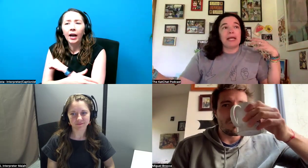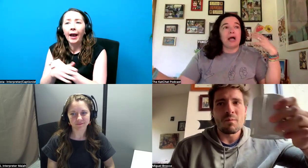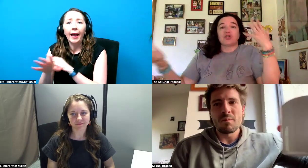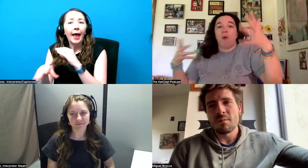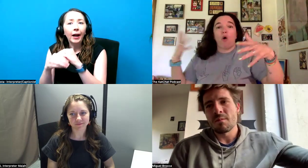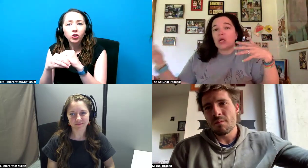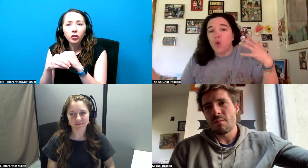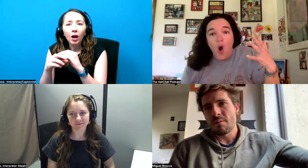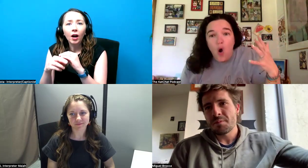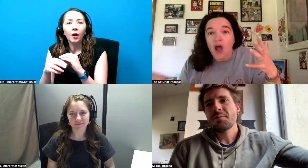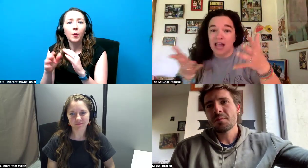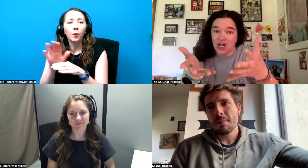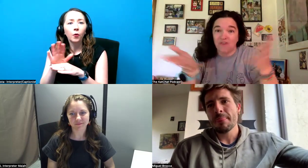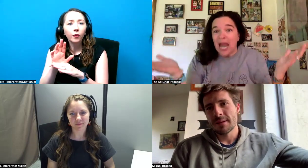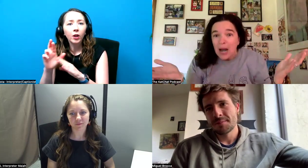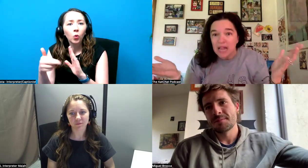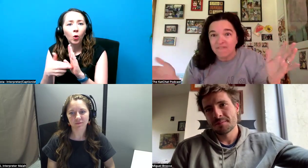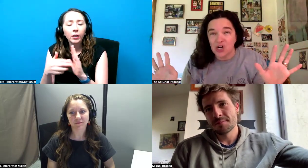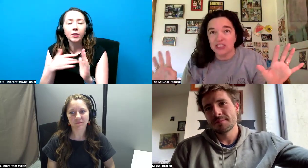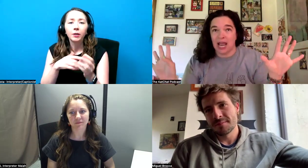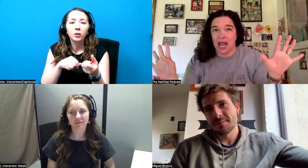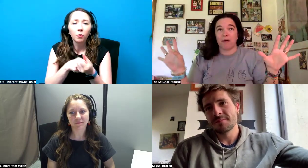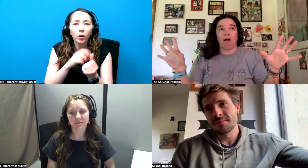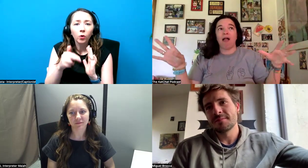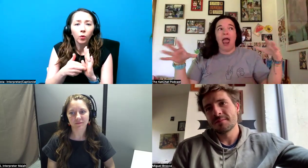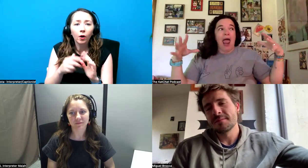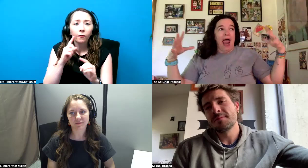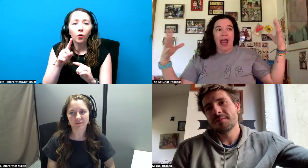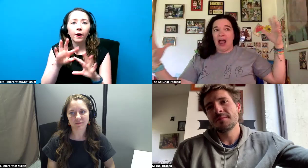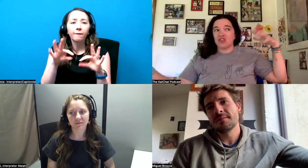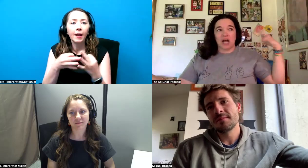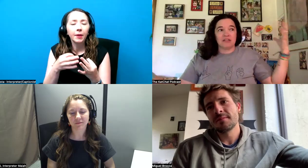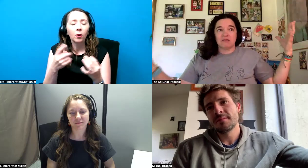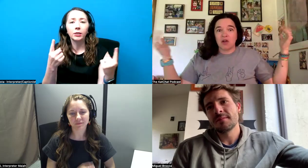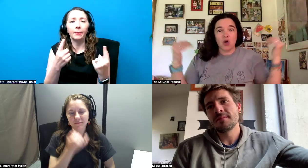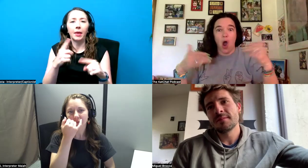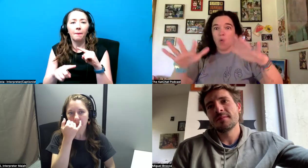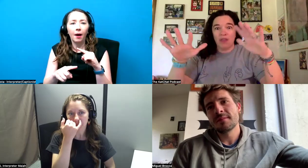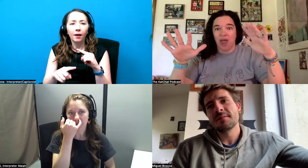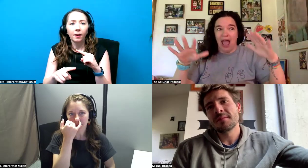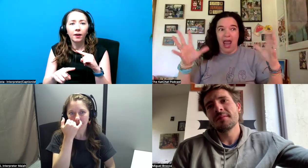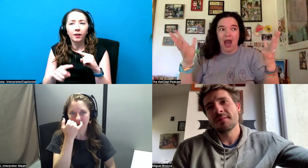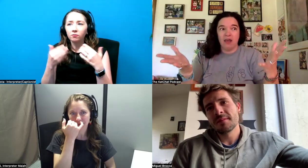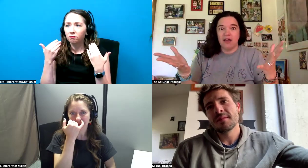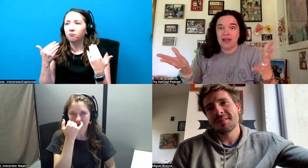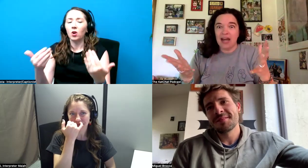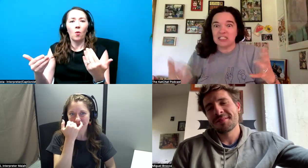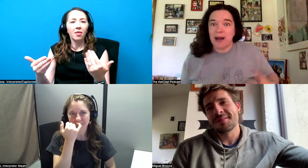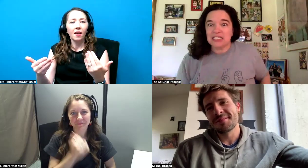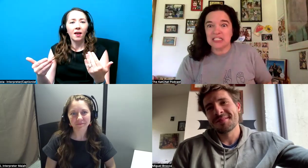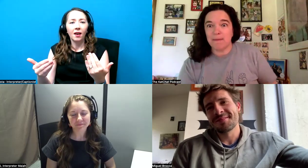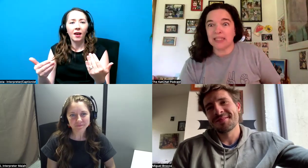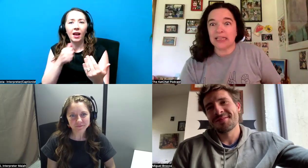to be a supporting role, like the family, for example, and just go with it and